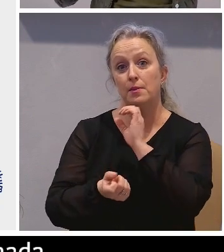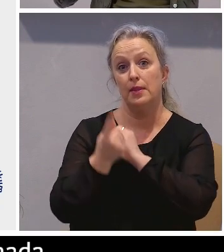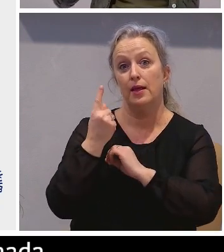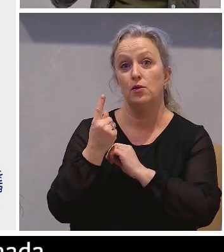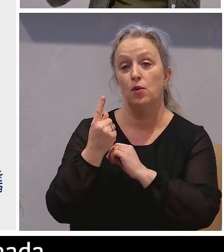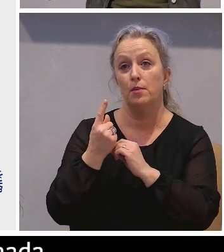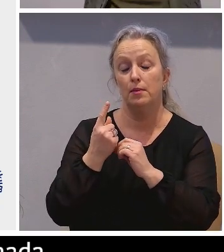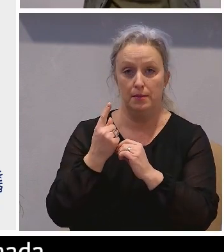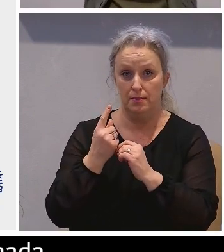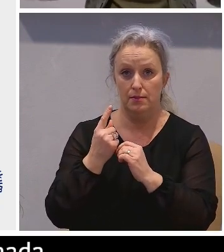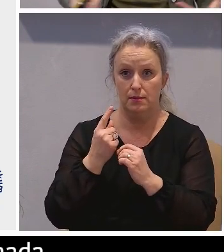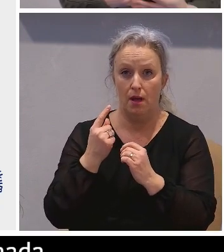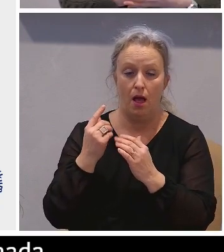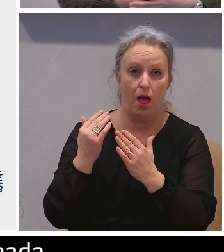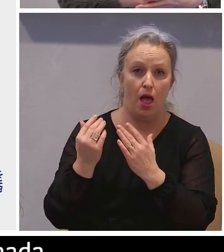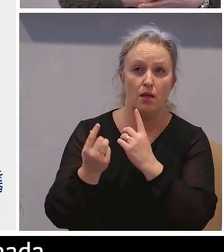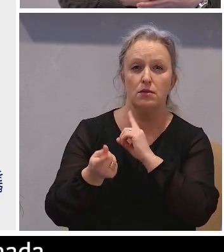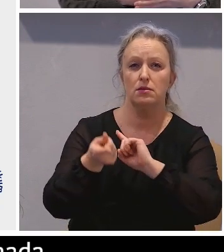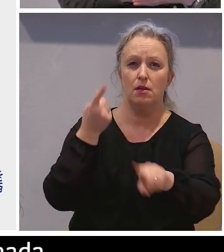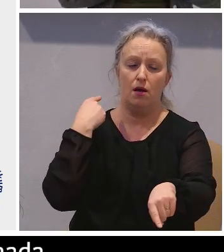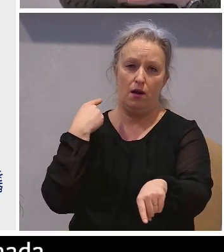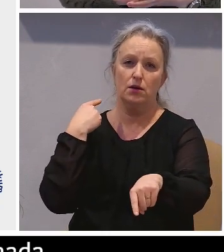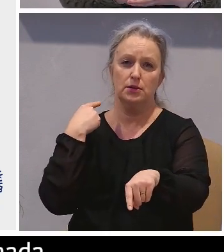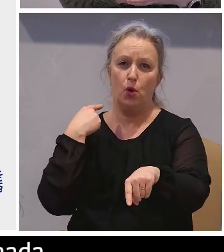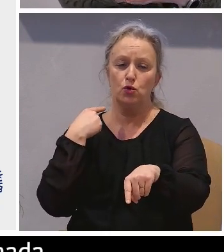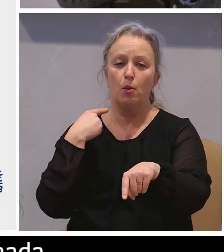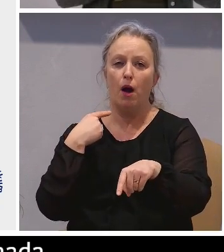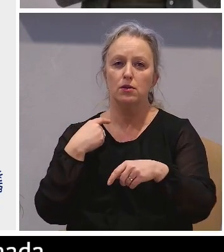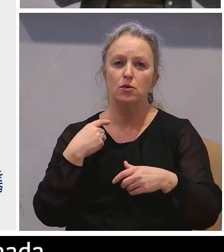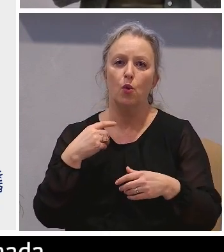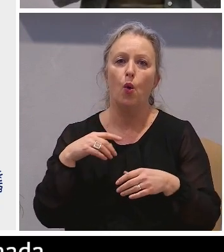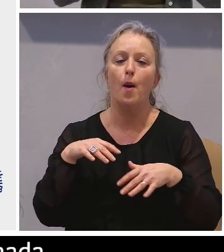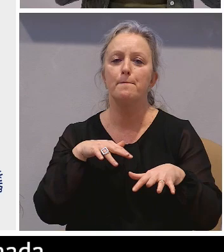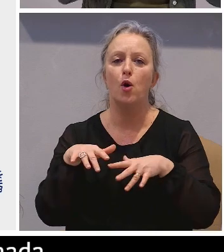This is not a children's pediatric disease, as it was considered previously.